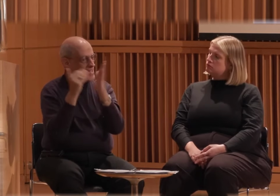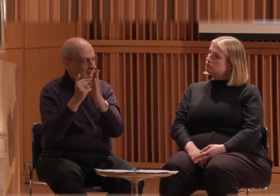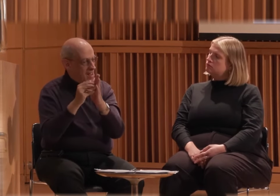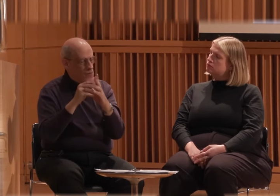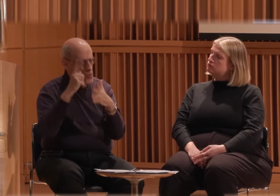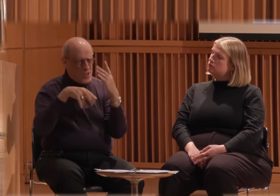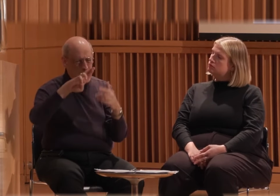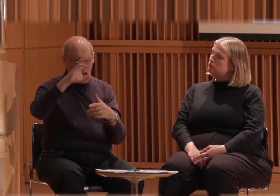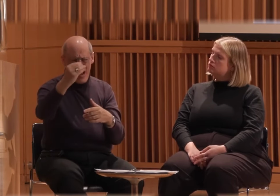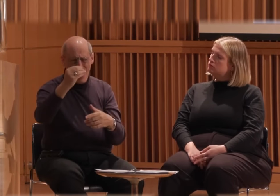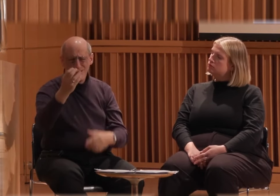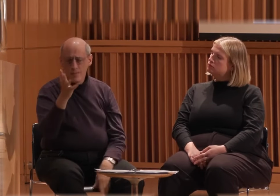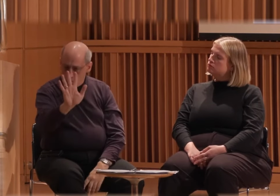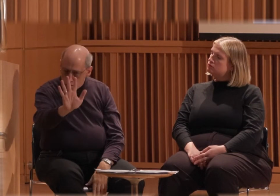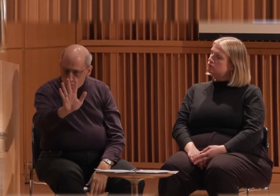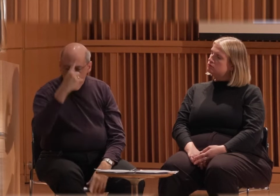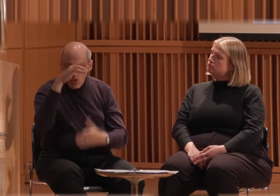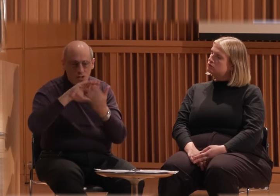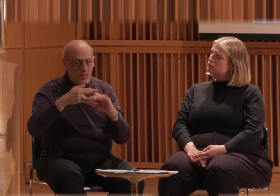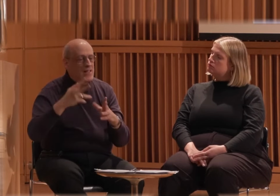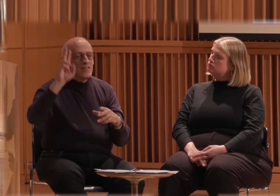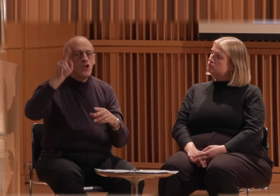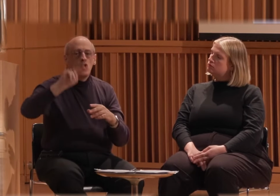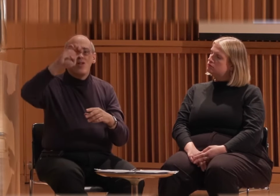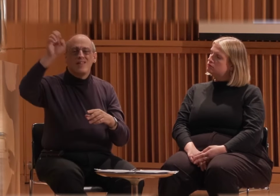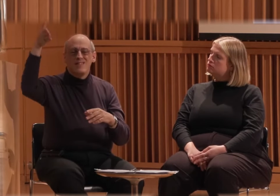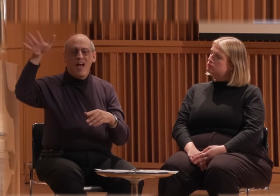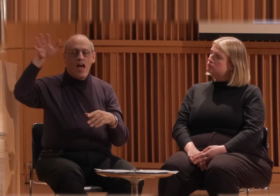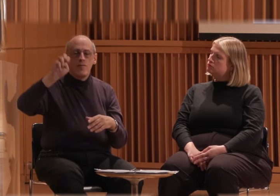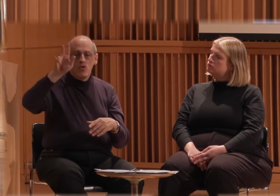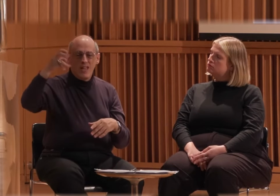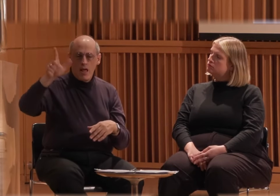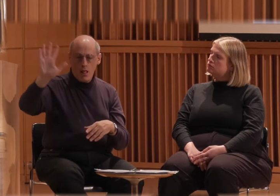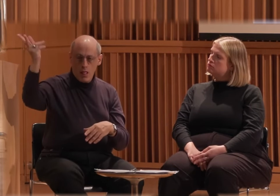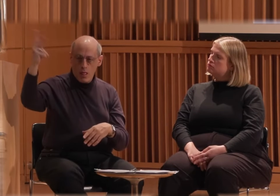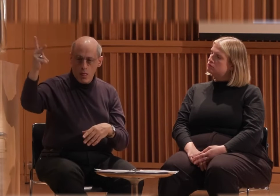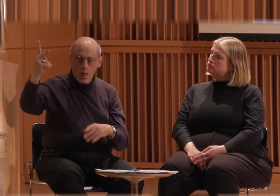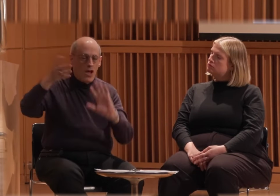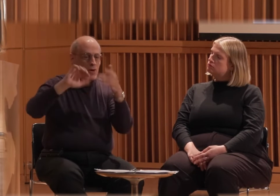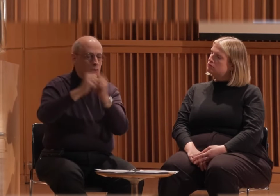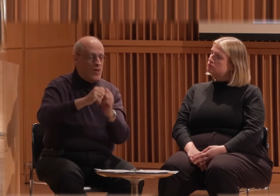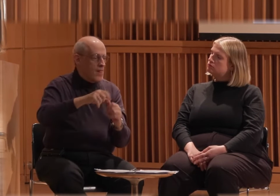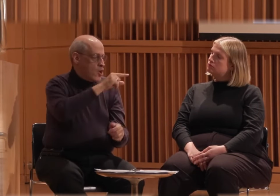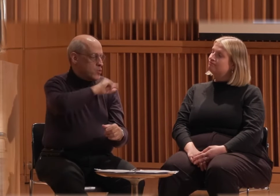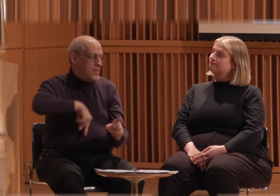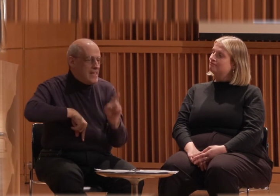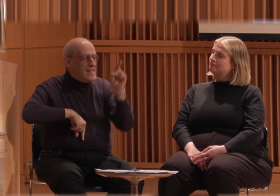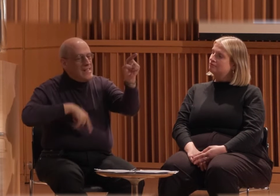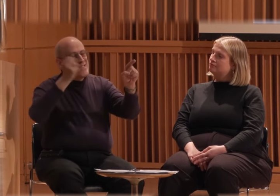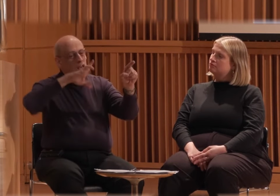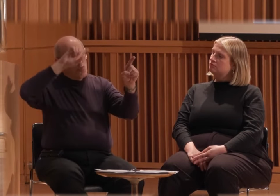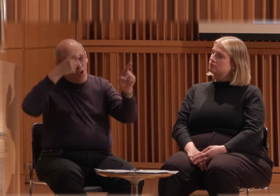New York City and compare, say, the Upper East Side and Murray Hill to, you know, Elmhurst and the South